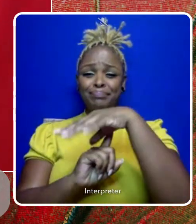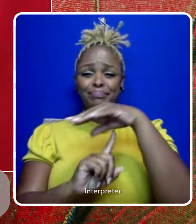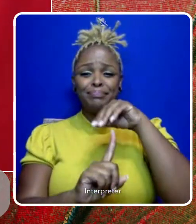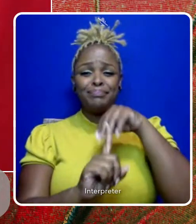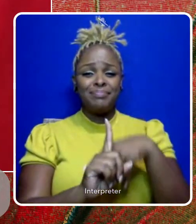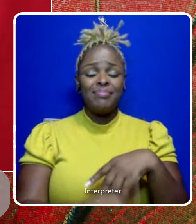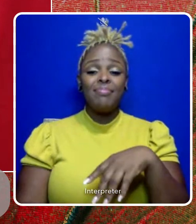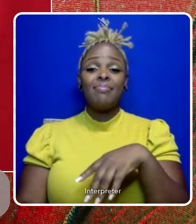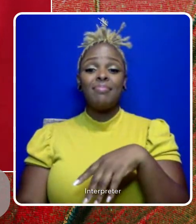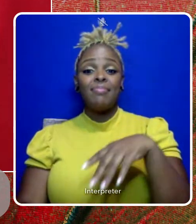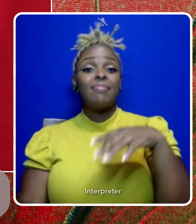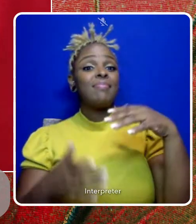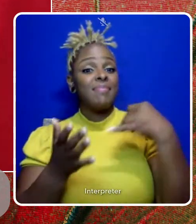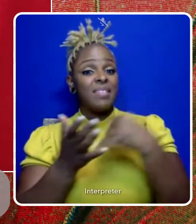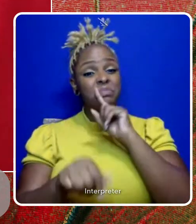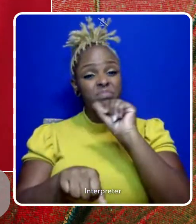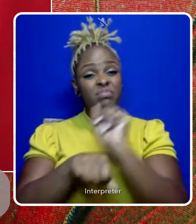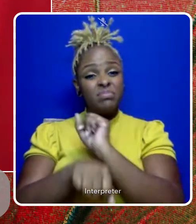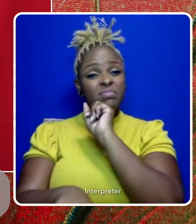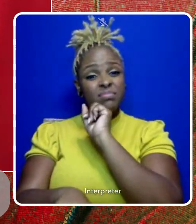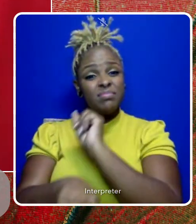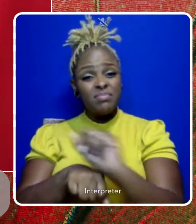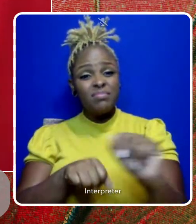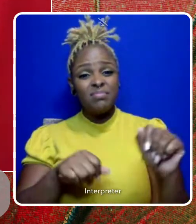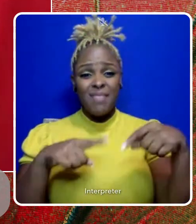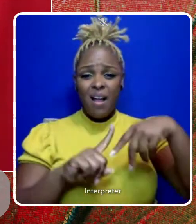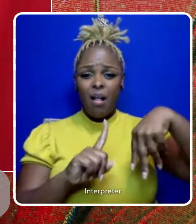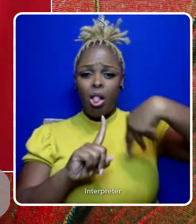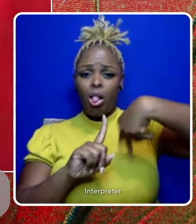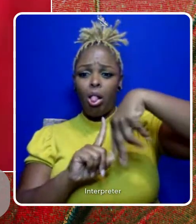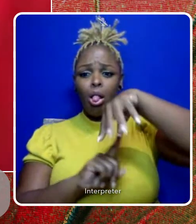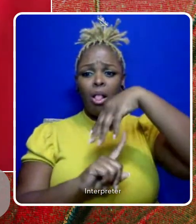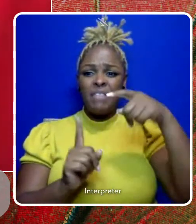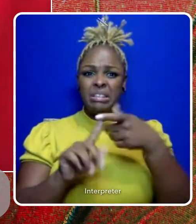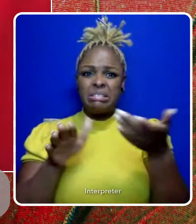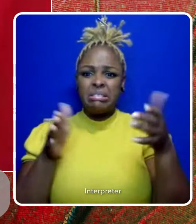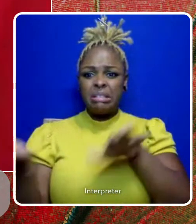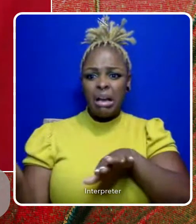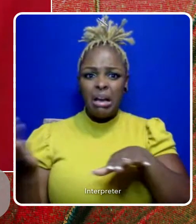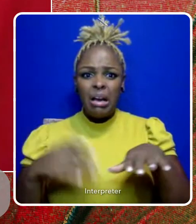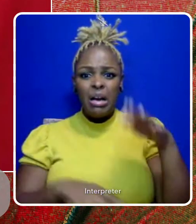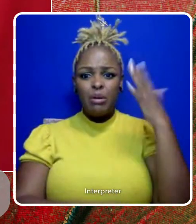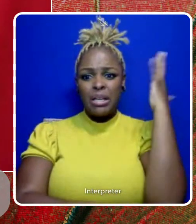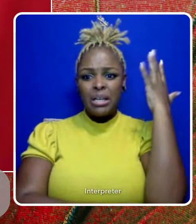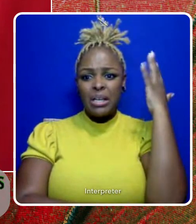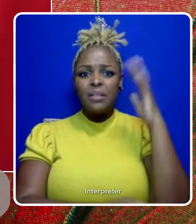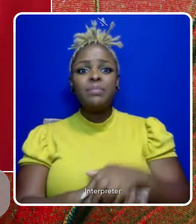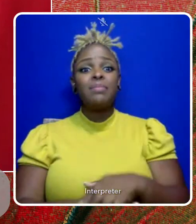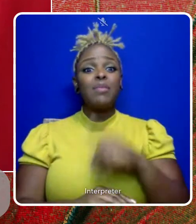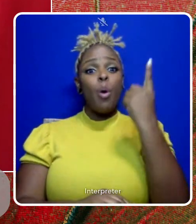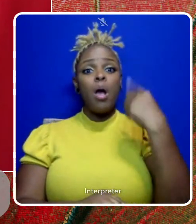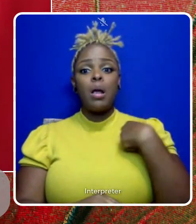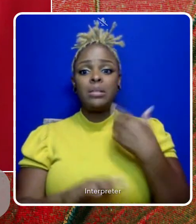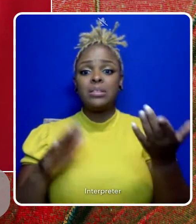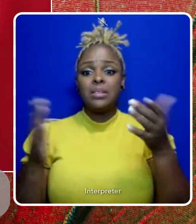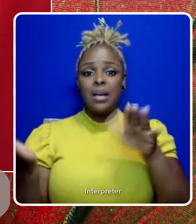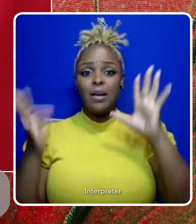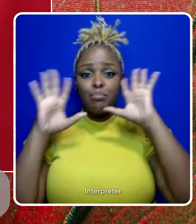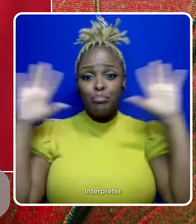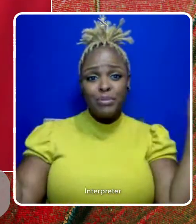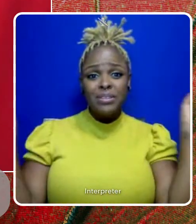it. Dead presidents who set dead precedents with niggas on the bottom as their preference will become an